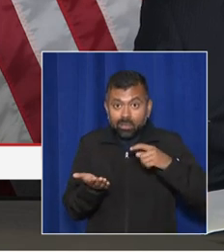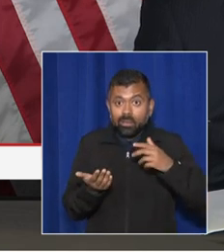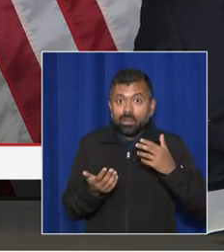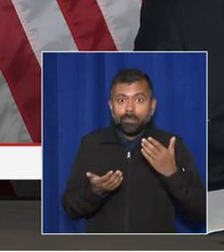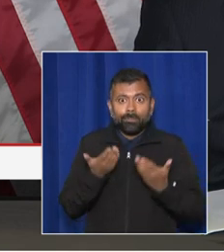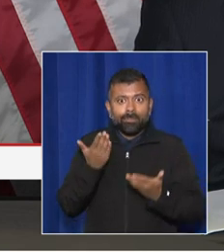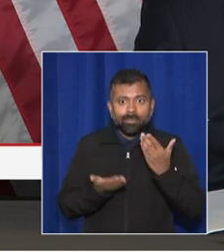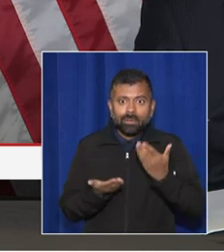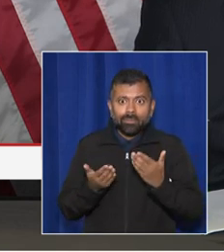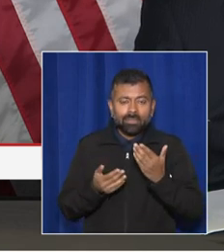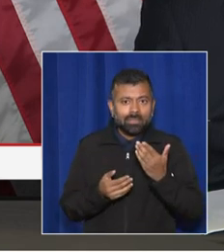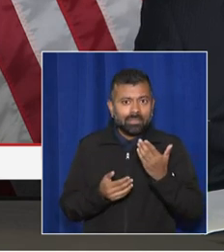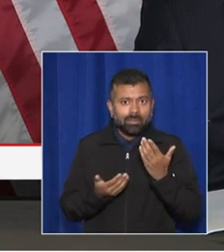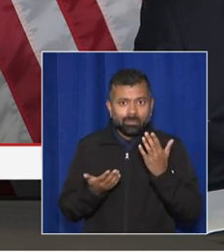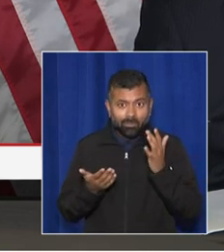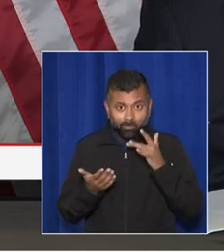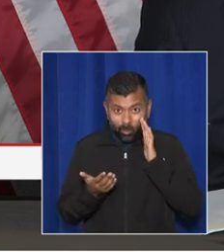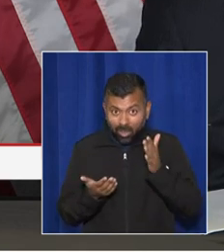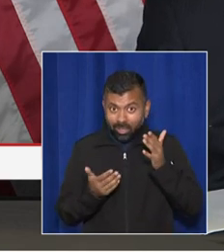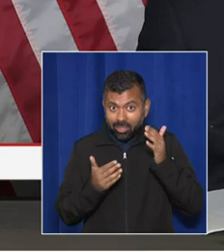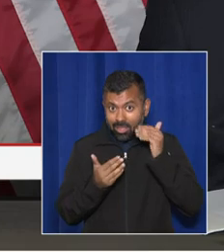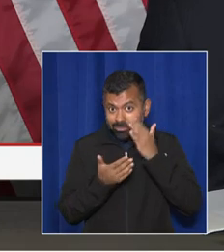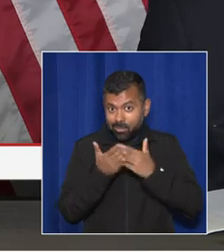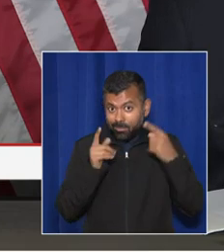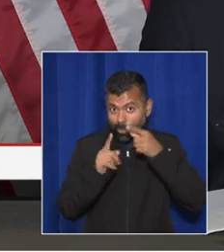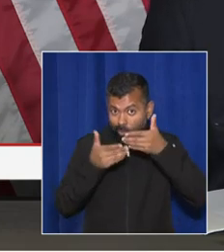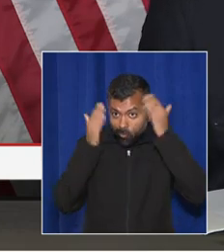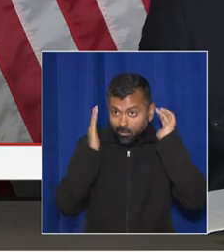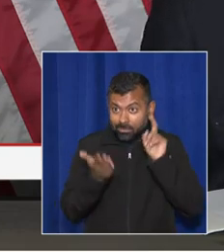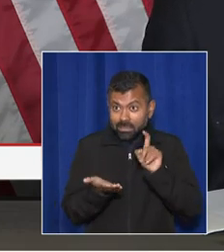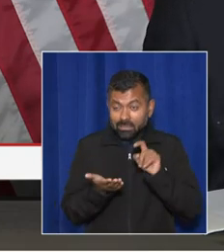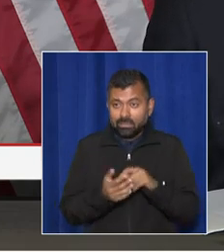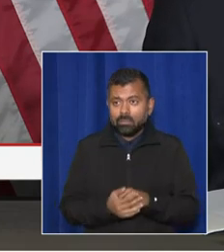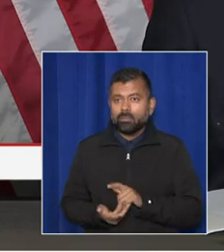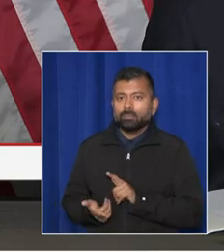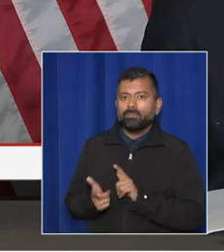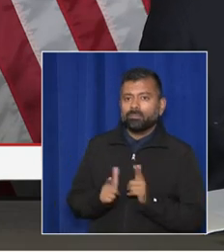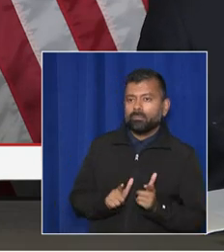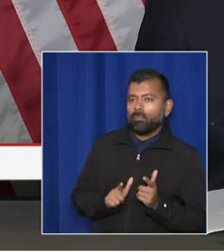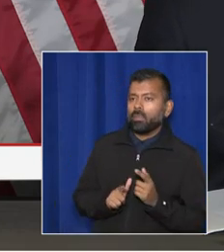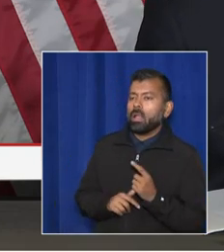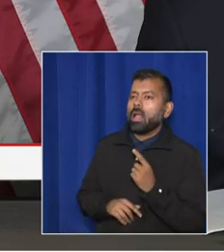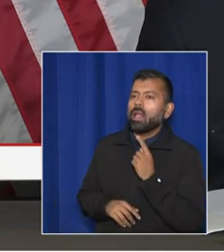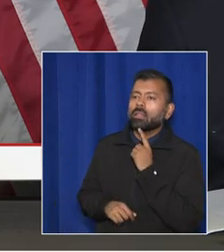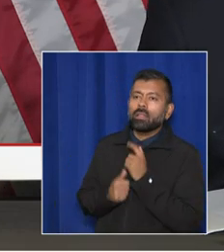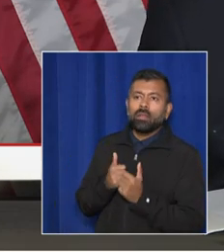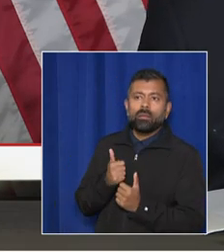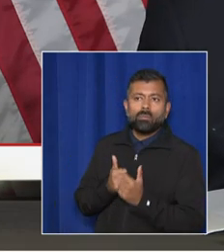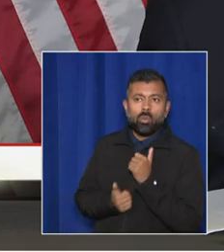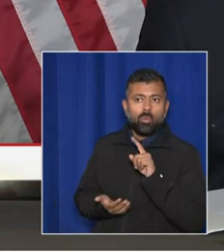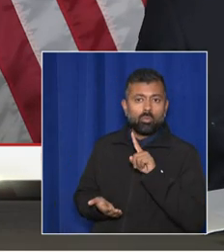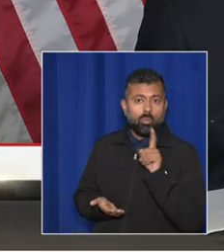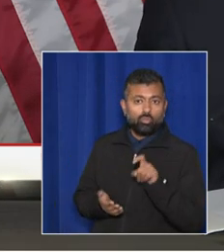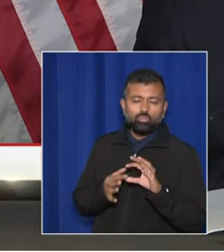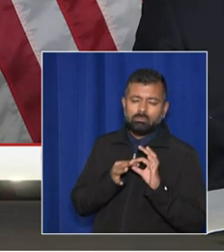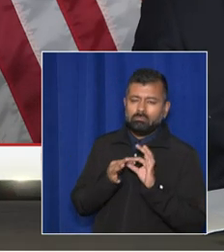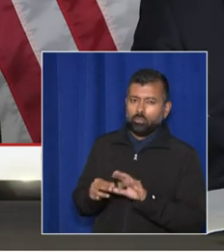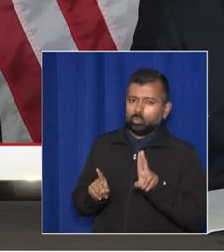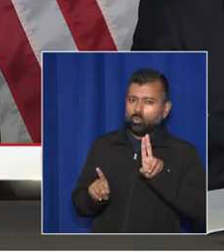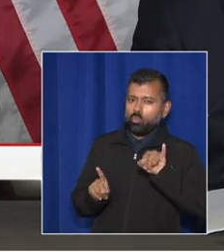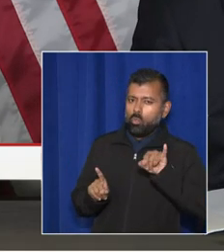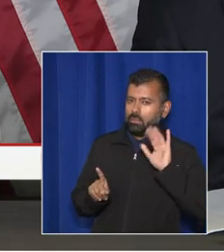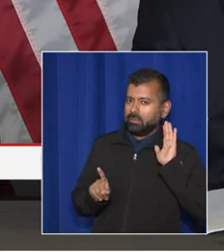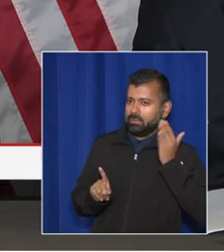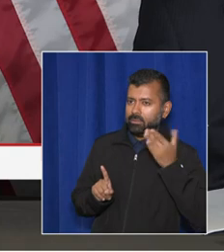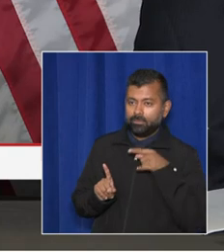of everyone that may be needing it? So I think the predominant questions that we heard today are related to unemployment insurance. And